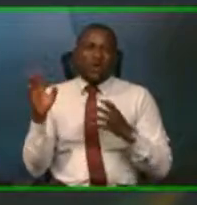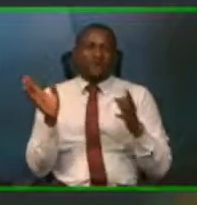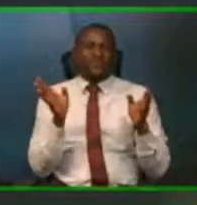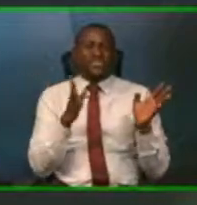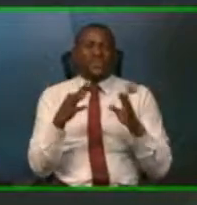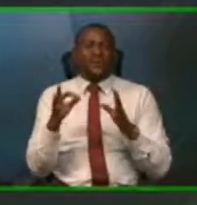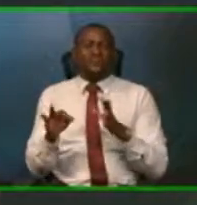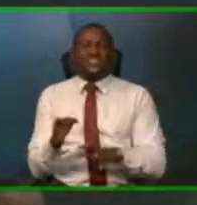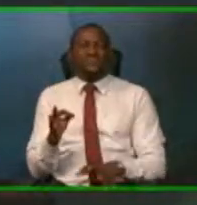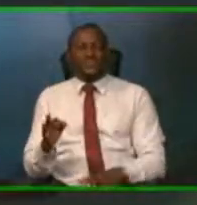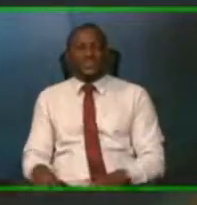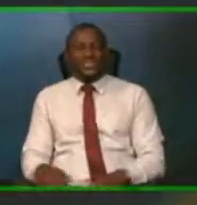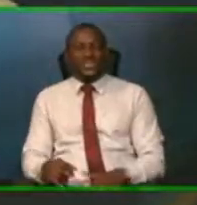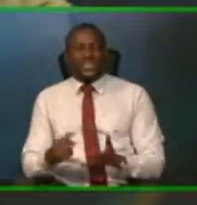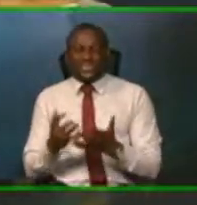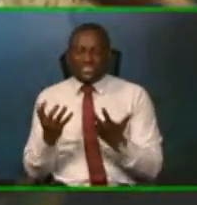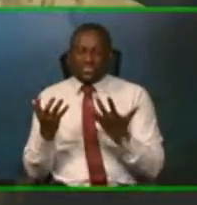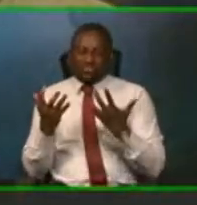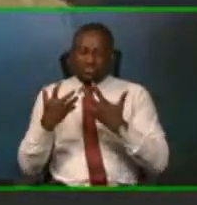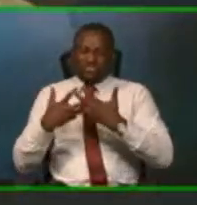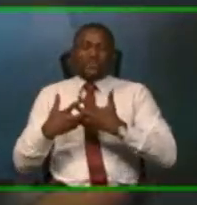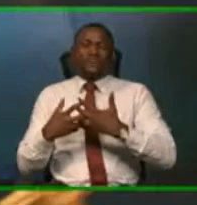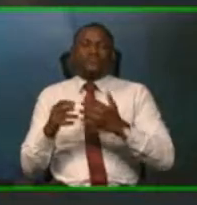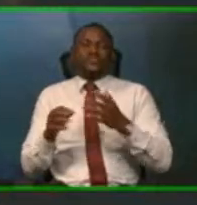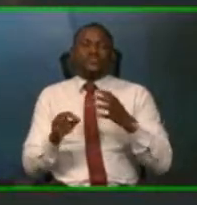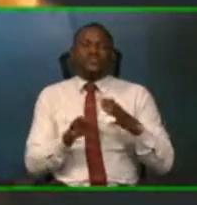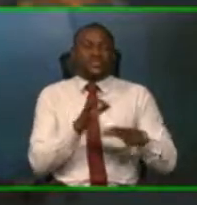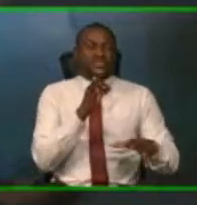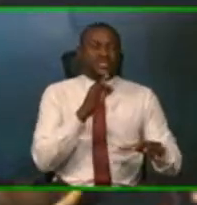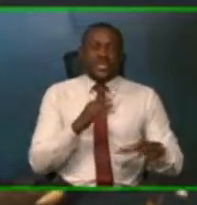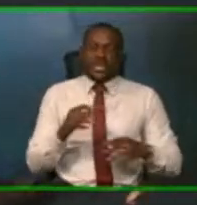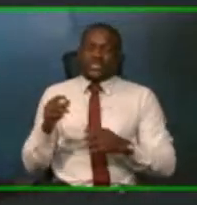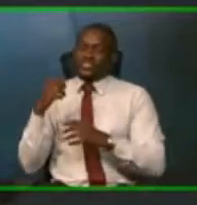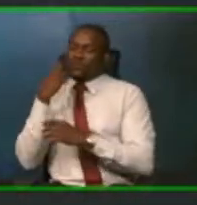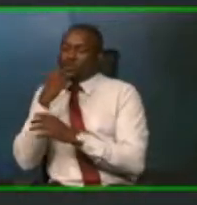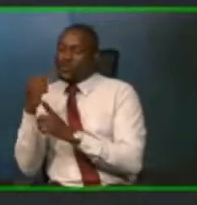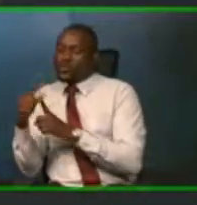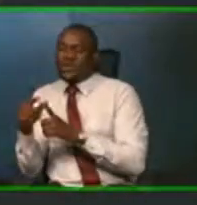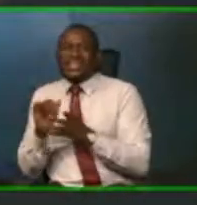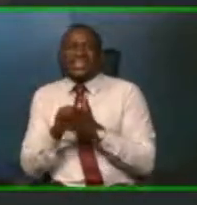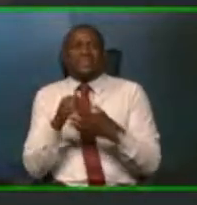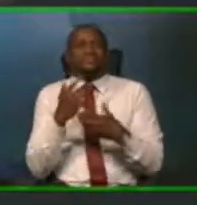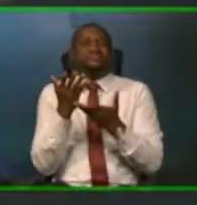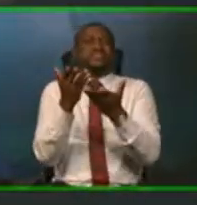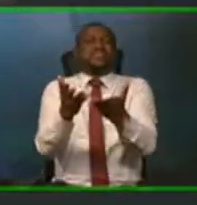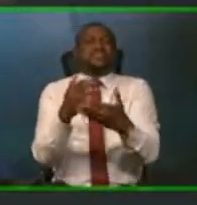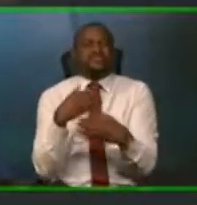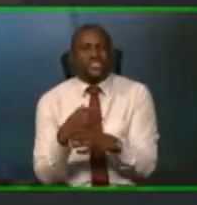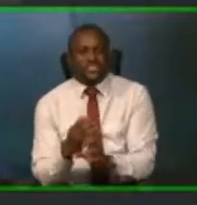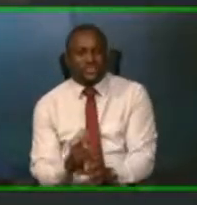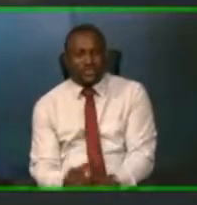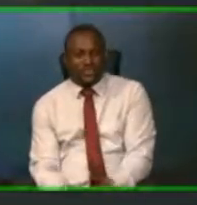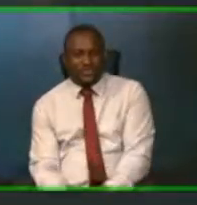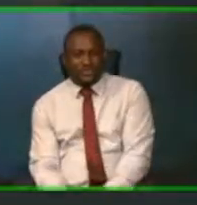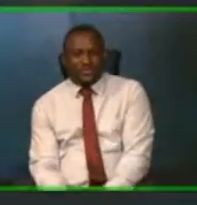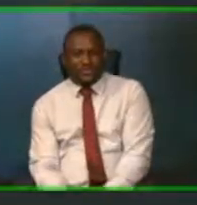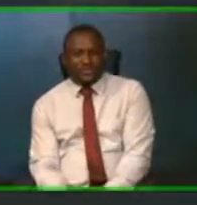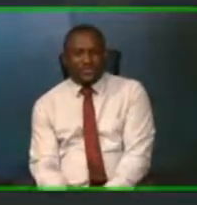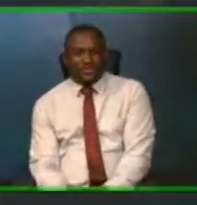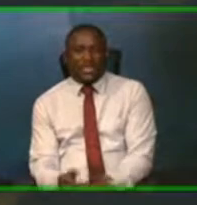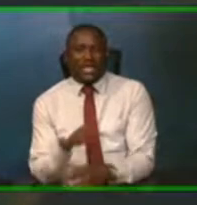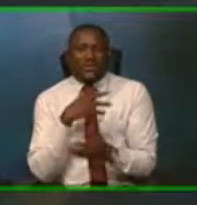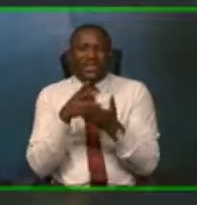Spirit. It's the union of the hovering of the Spirit and the spoken word that commands creation. I would learn